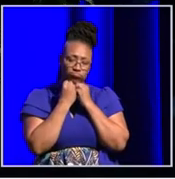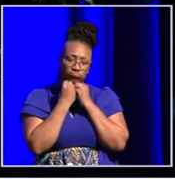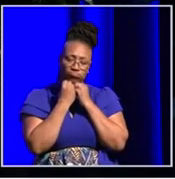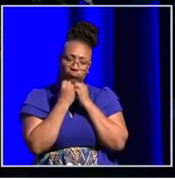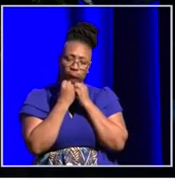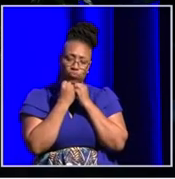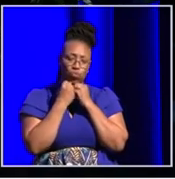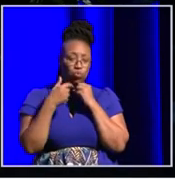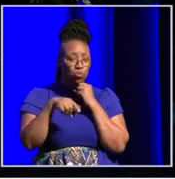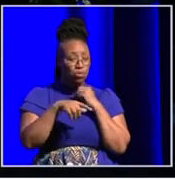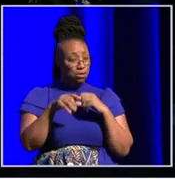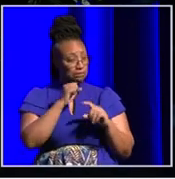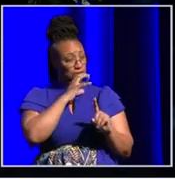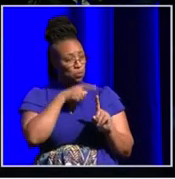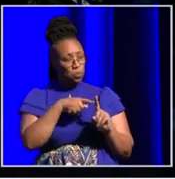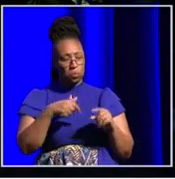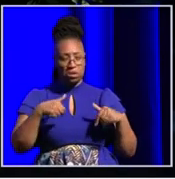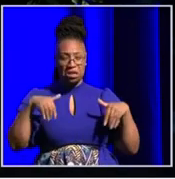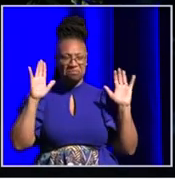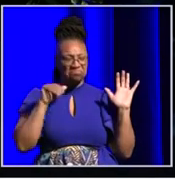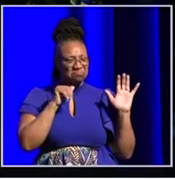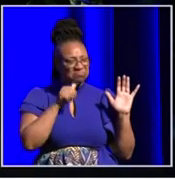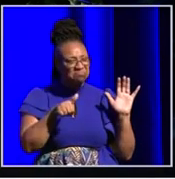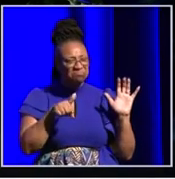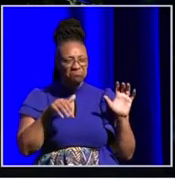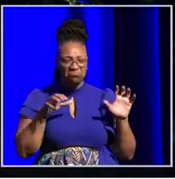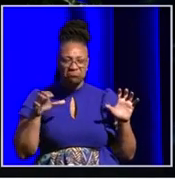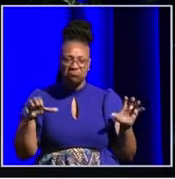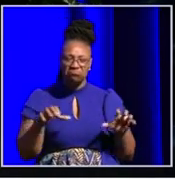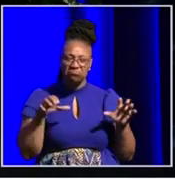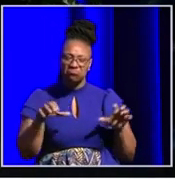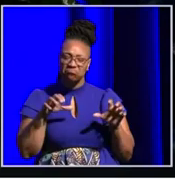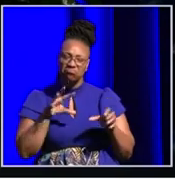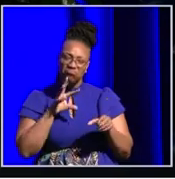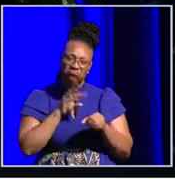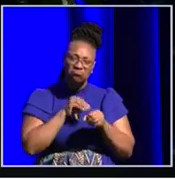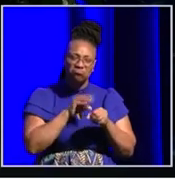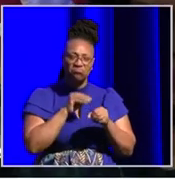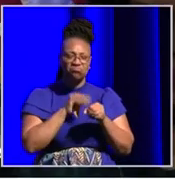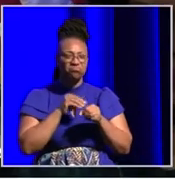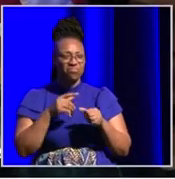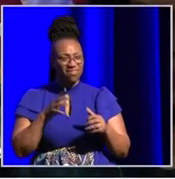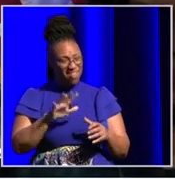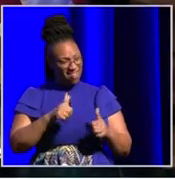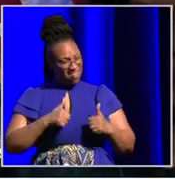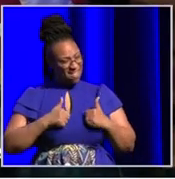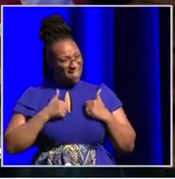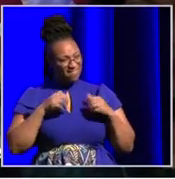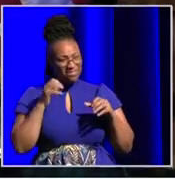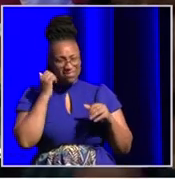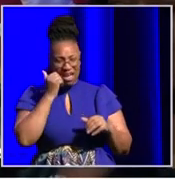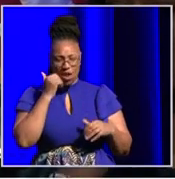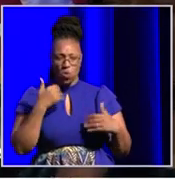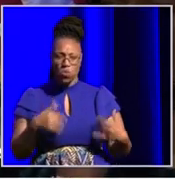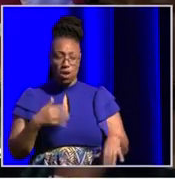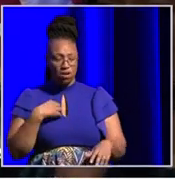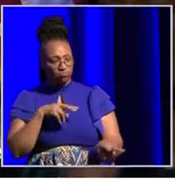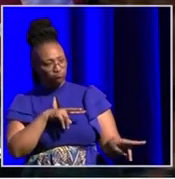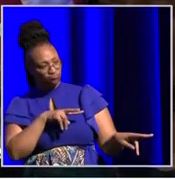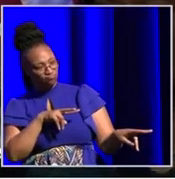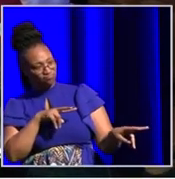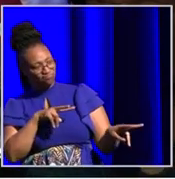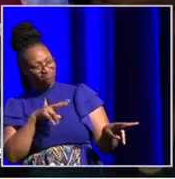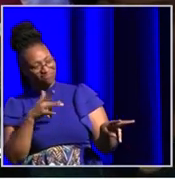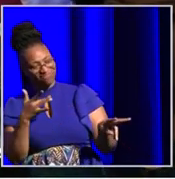Thanks for your strong participation in daily life, and especially thanks for your very